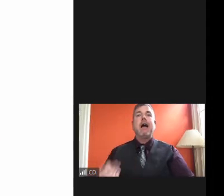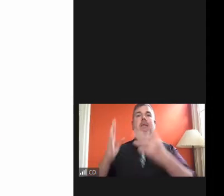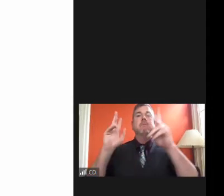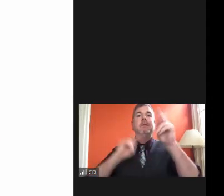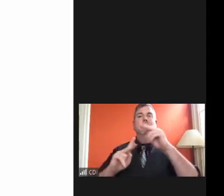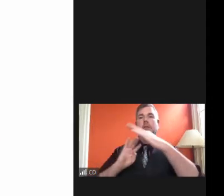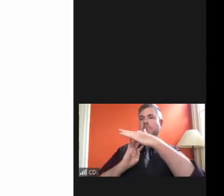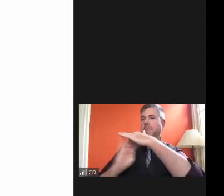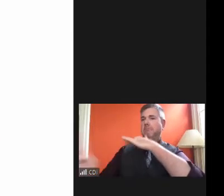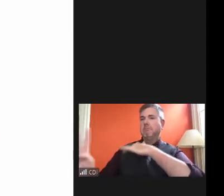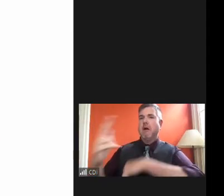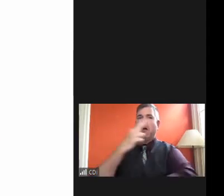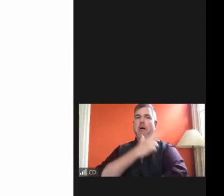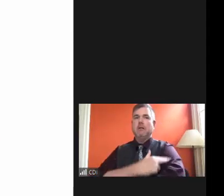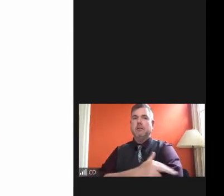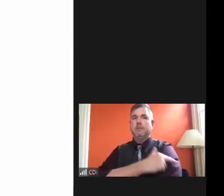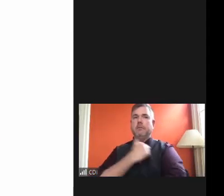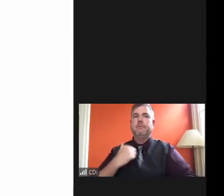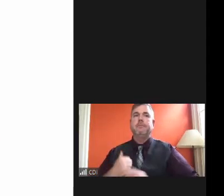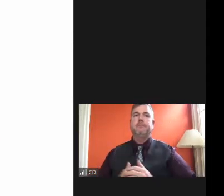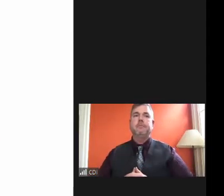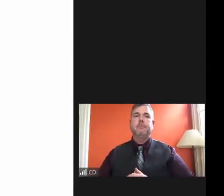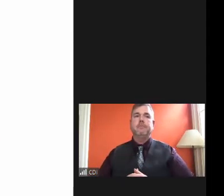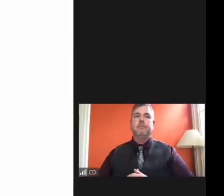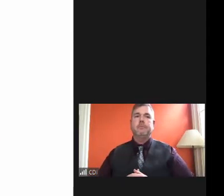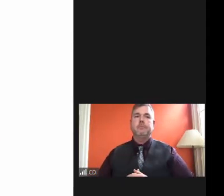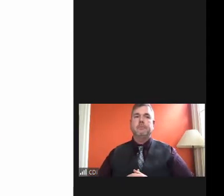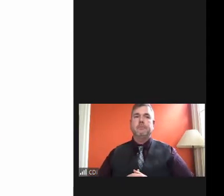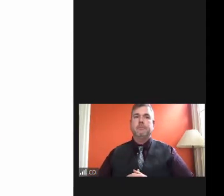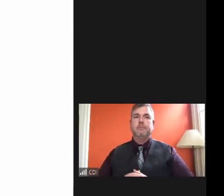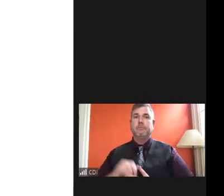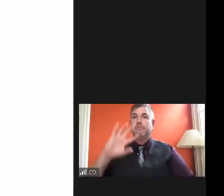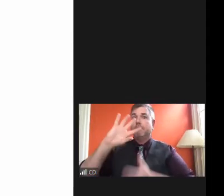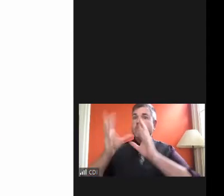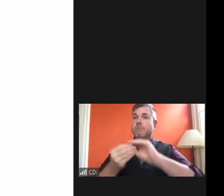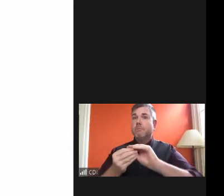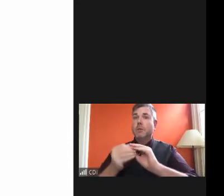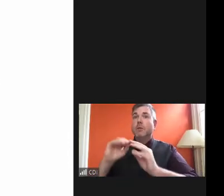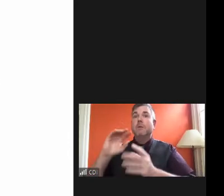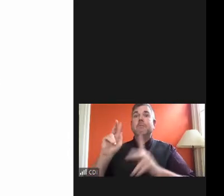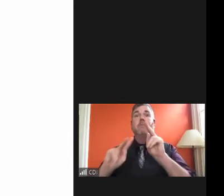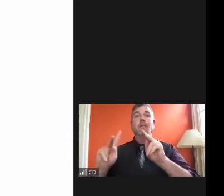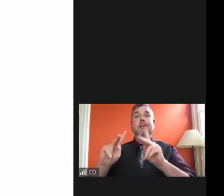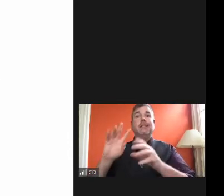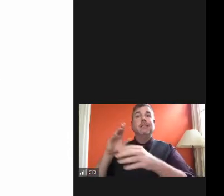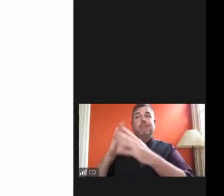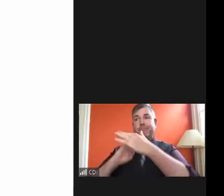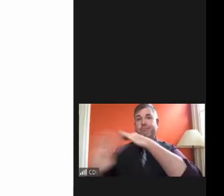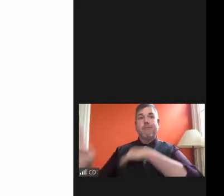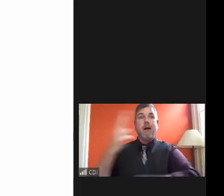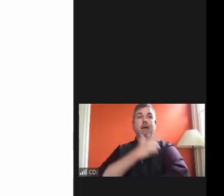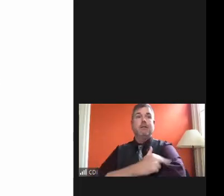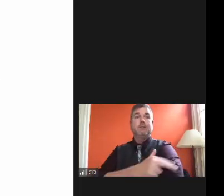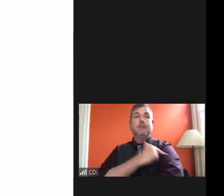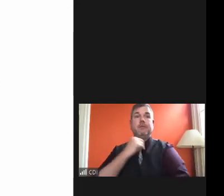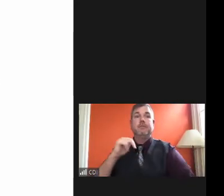in the hospital in Marin. That's, I think yesterday at 35 was the highest we'd had on any given